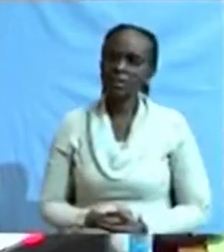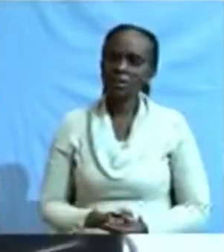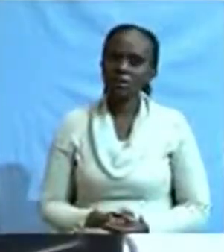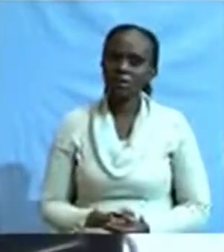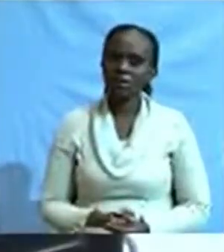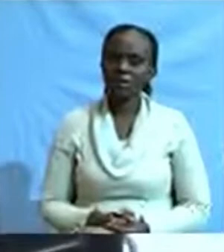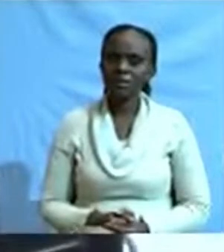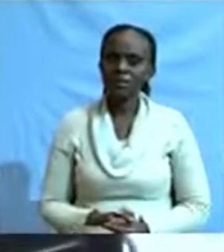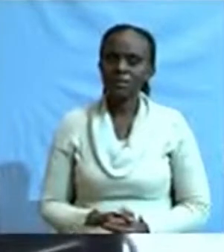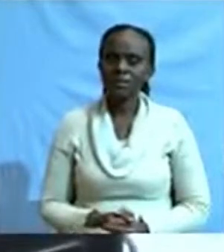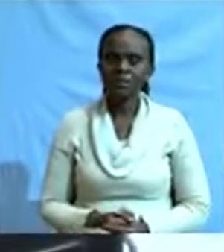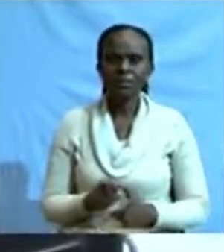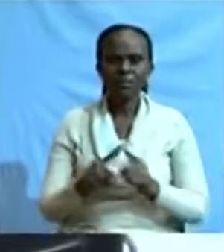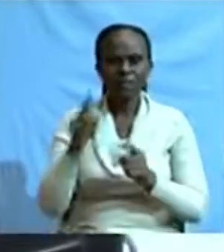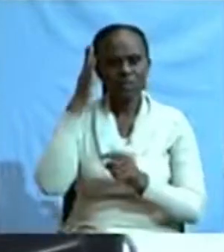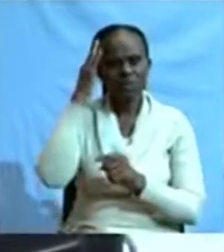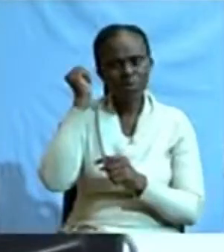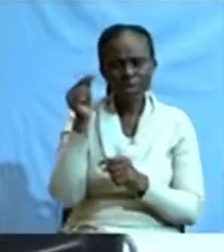were you in that impression?